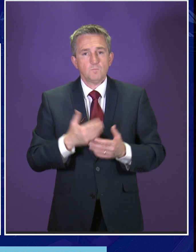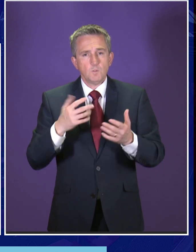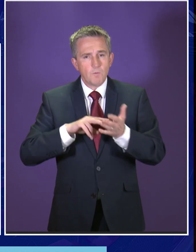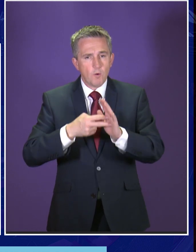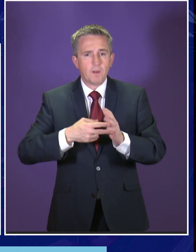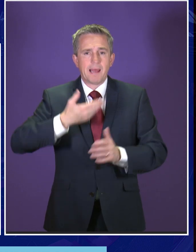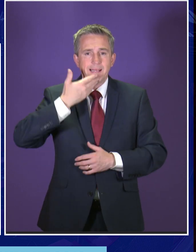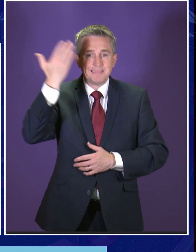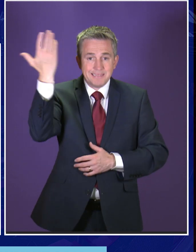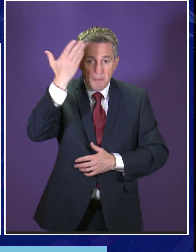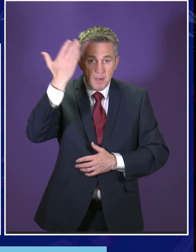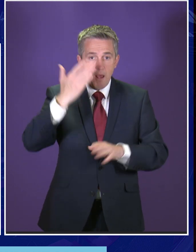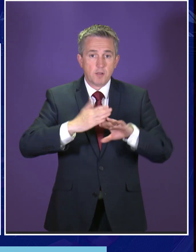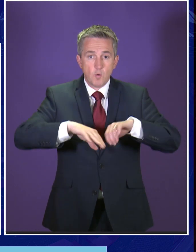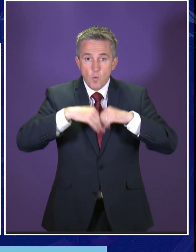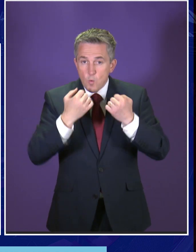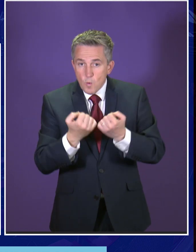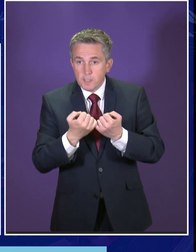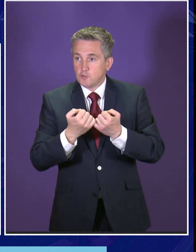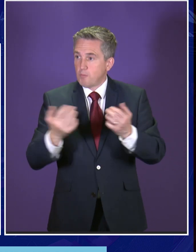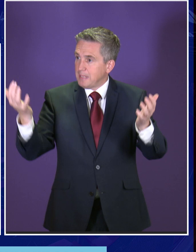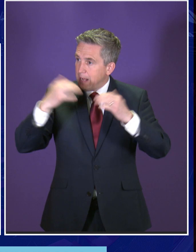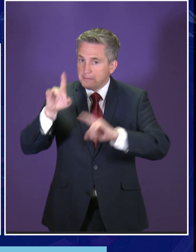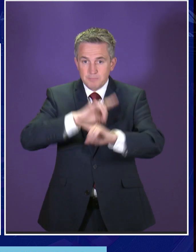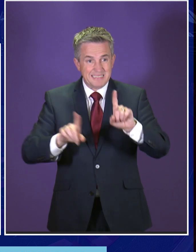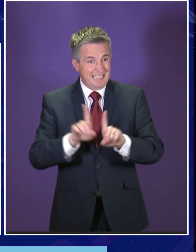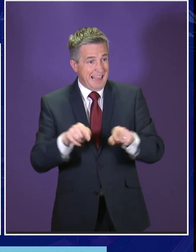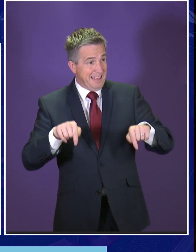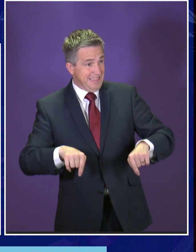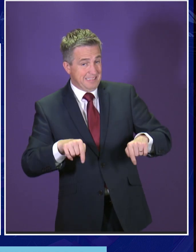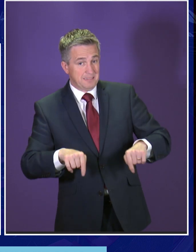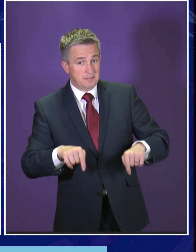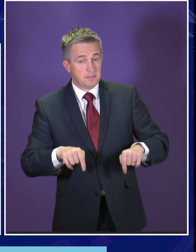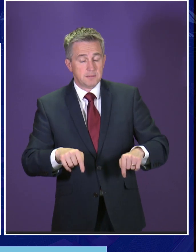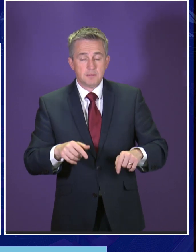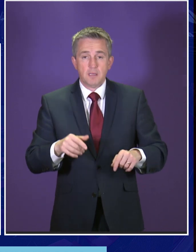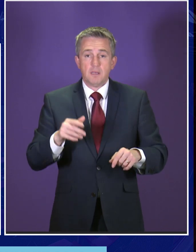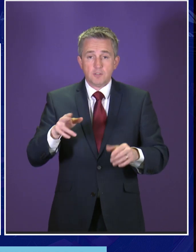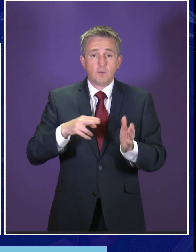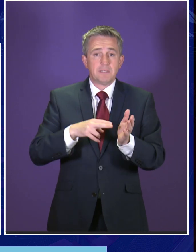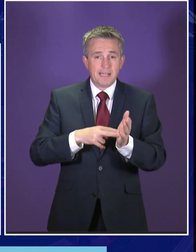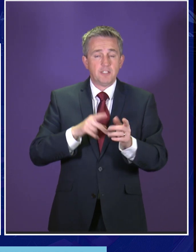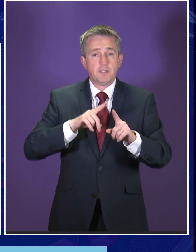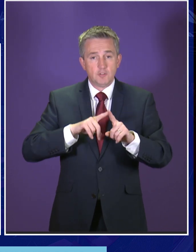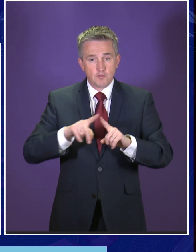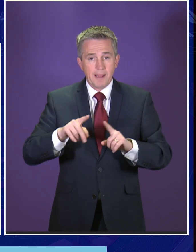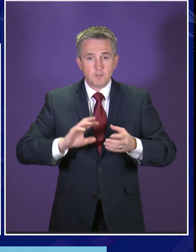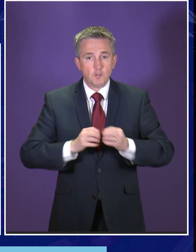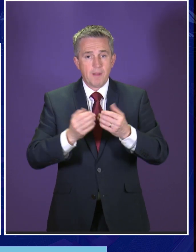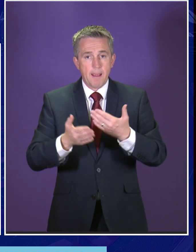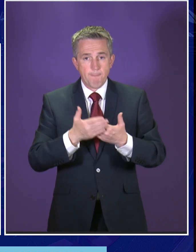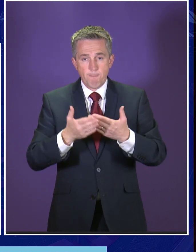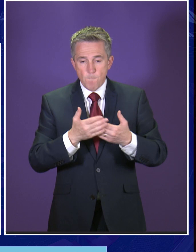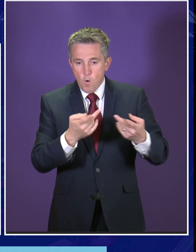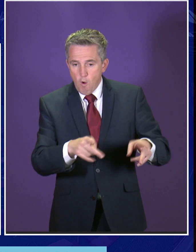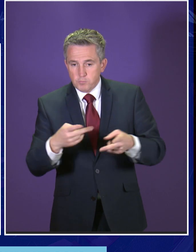seminars, workshops, and summits like what we are attending today. Nigeria protects and creates pathways for more